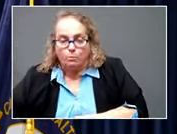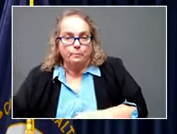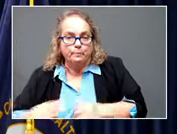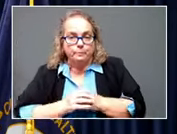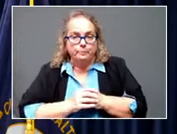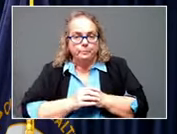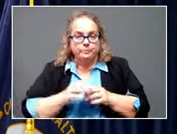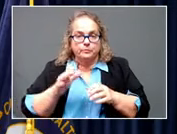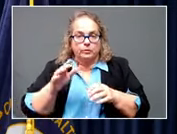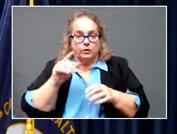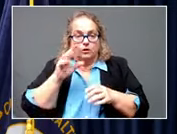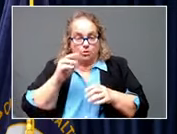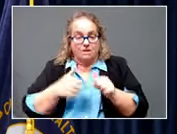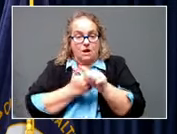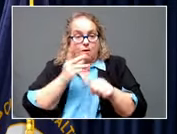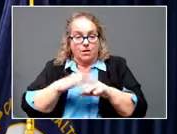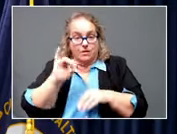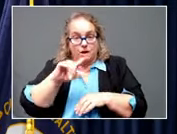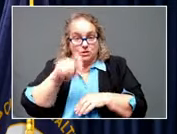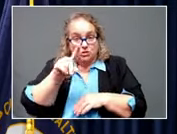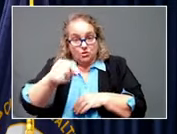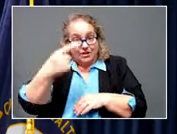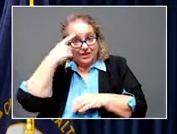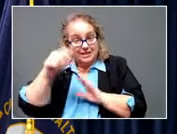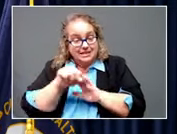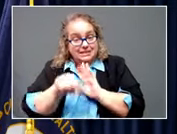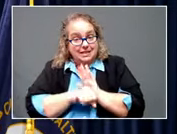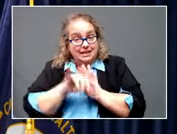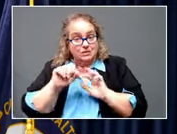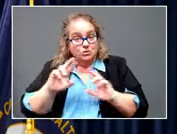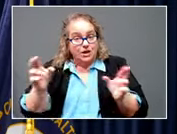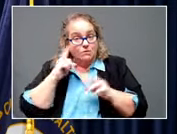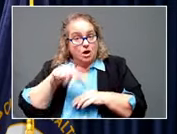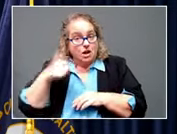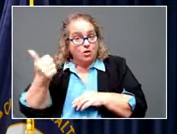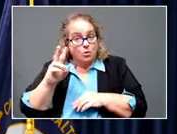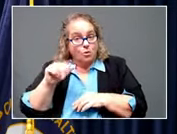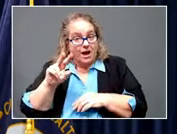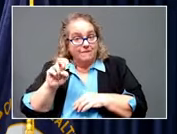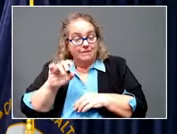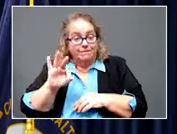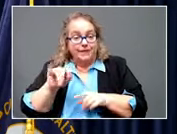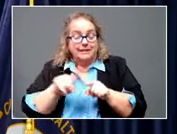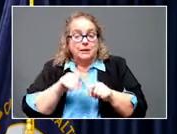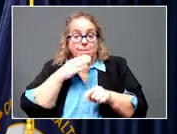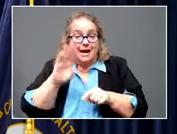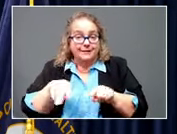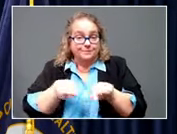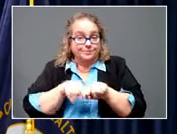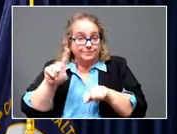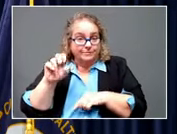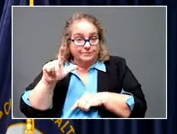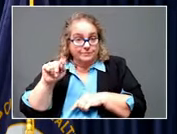do you think the state is ready for another wave if it does get as bad as it was in Delta? Is the state ready for such